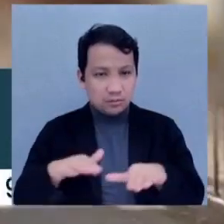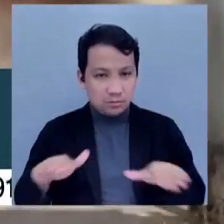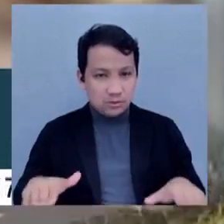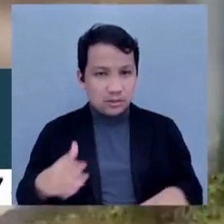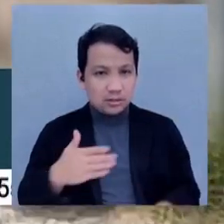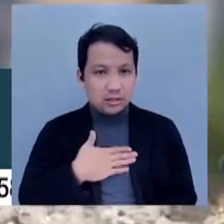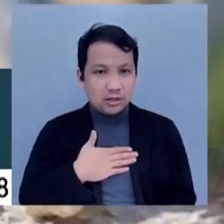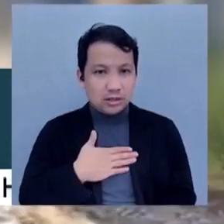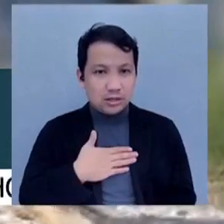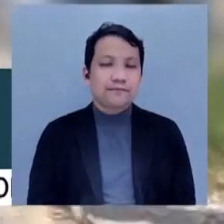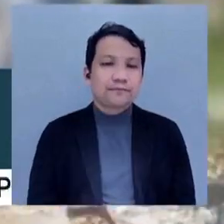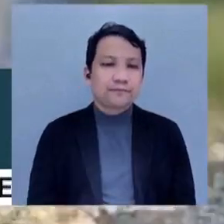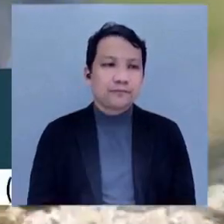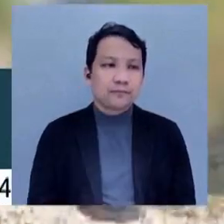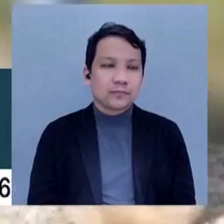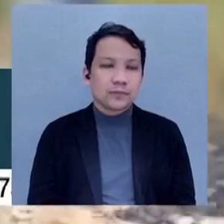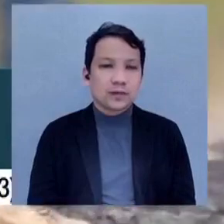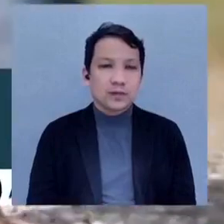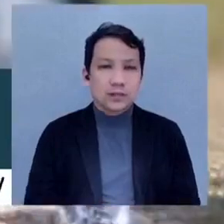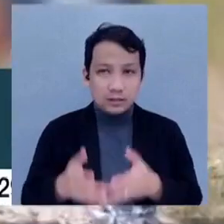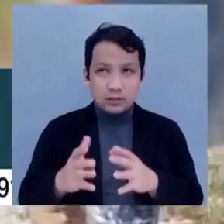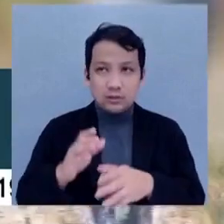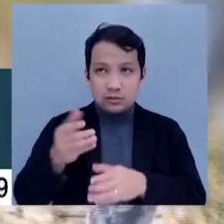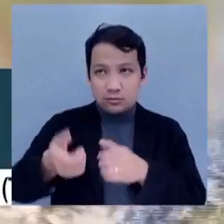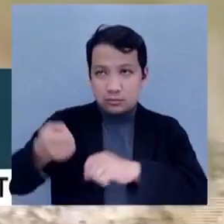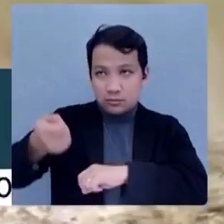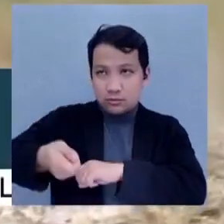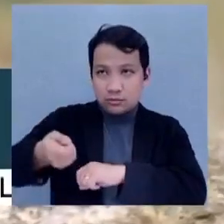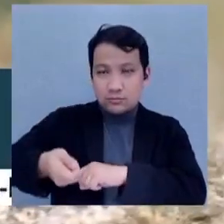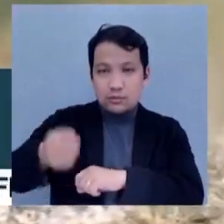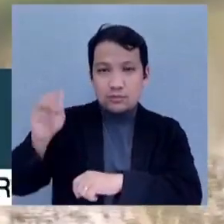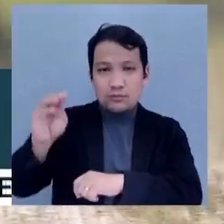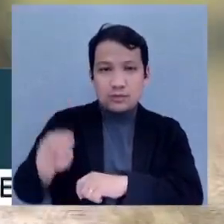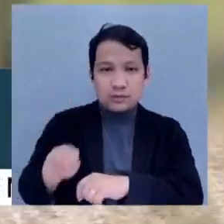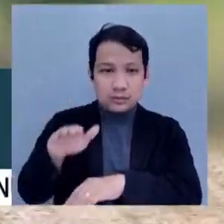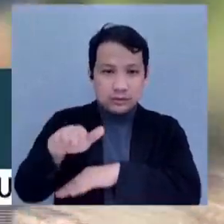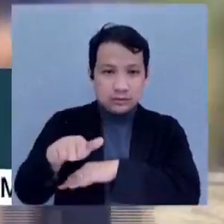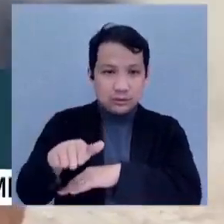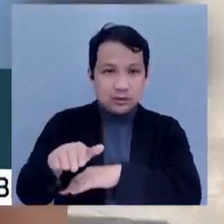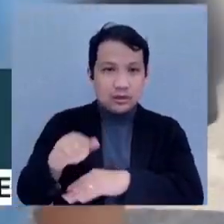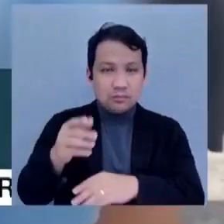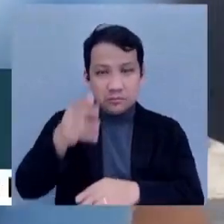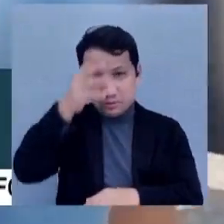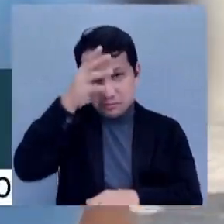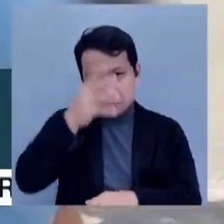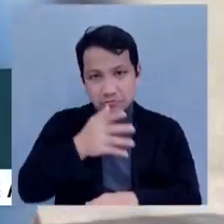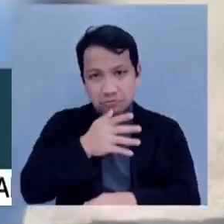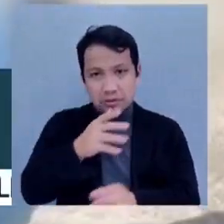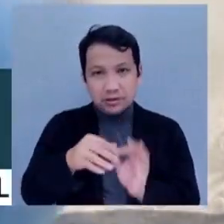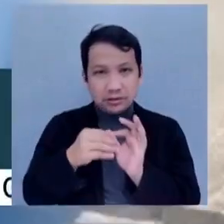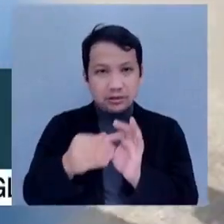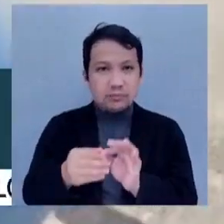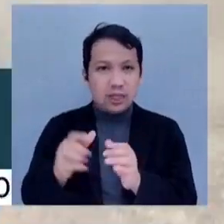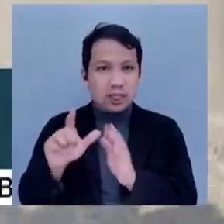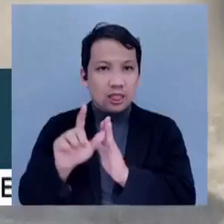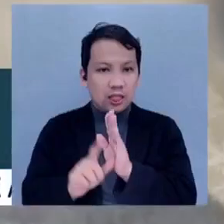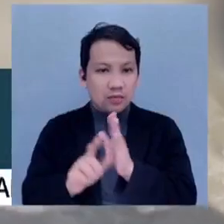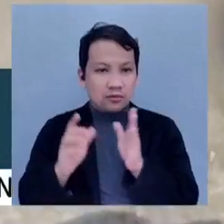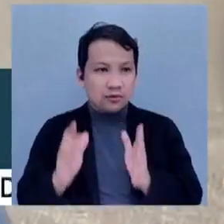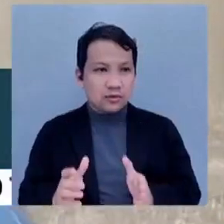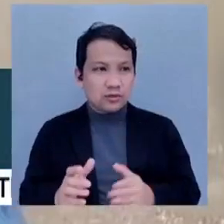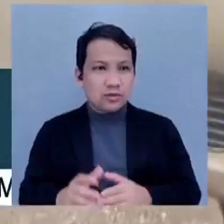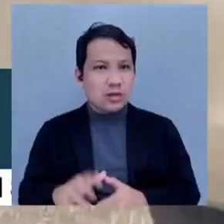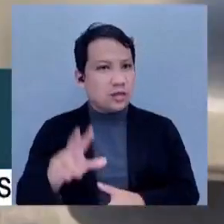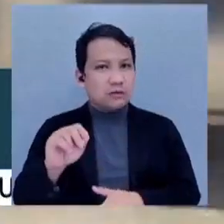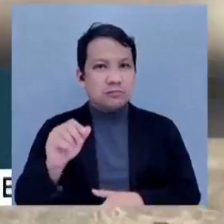lower court hearing in Siargao was held Monday afternoon, but the parent petitioners and their lawyers were a no-show.